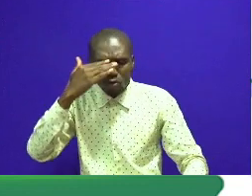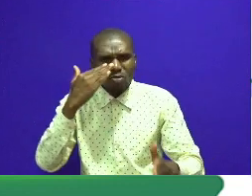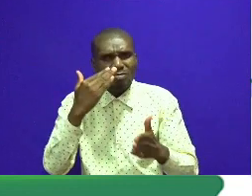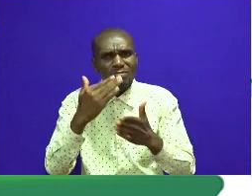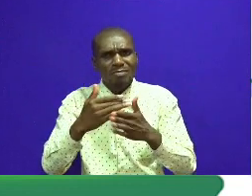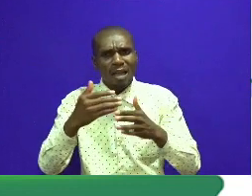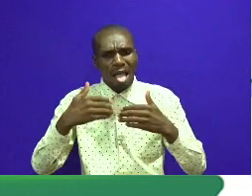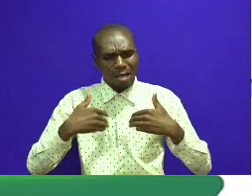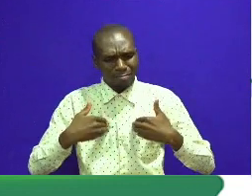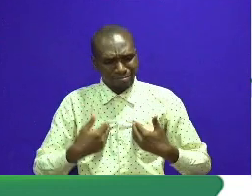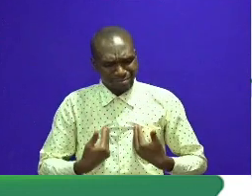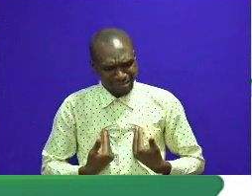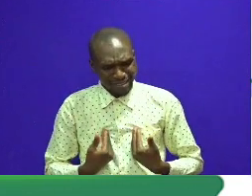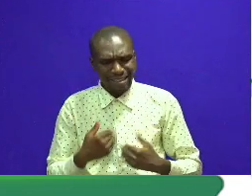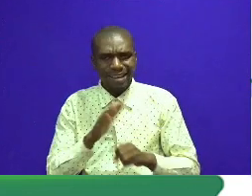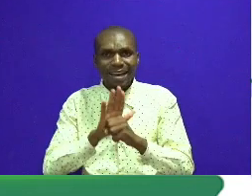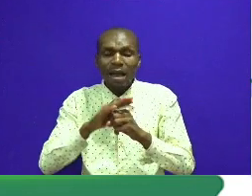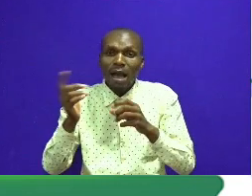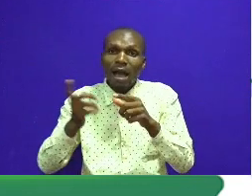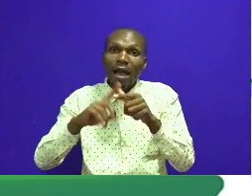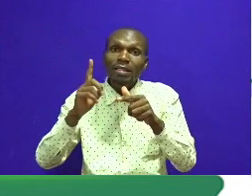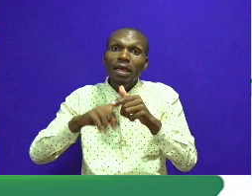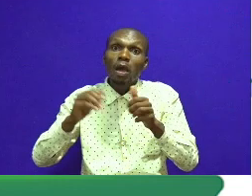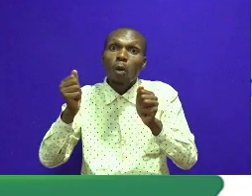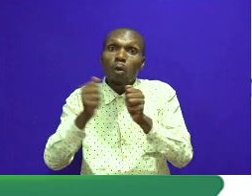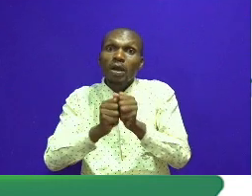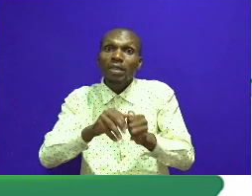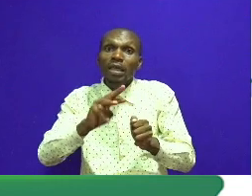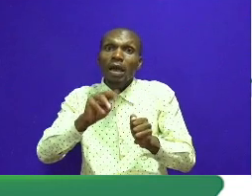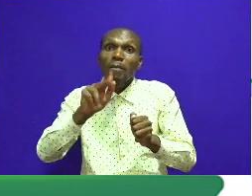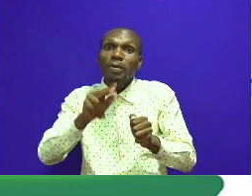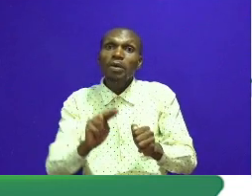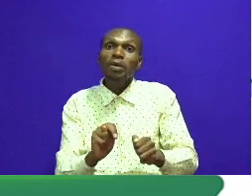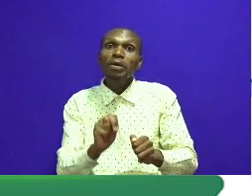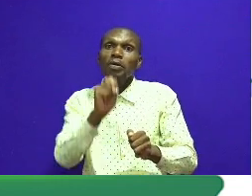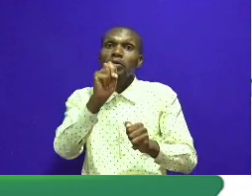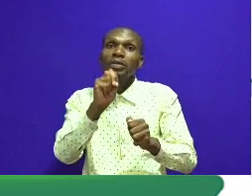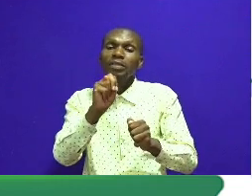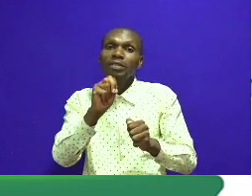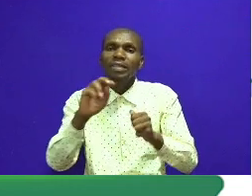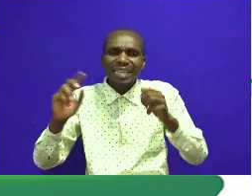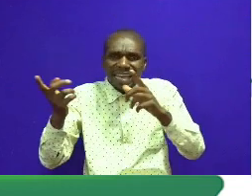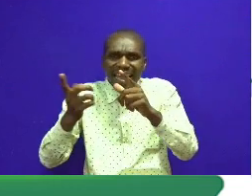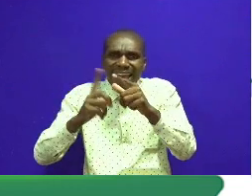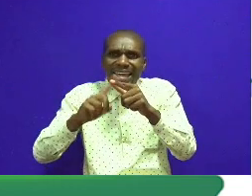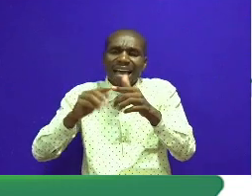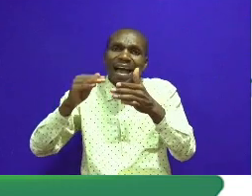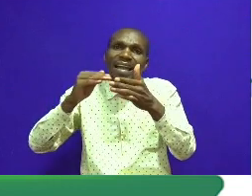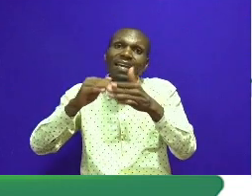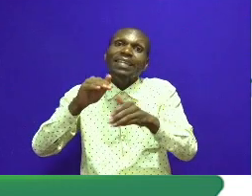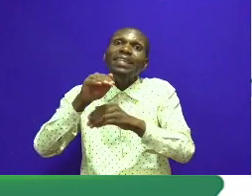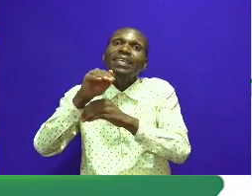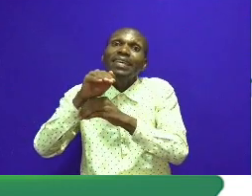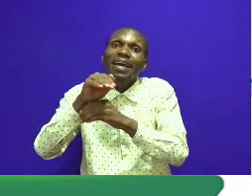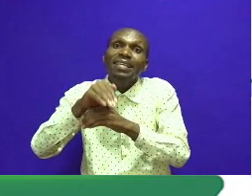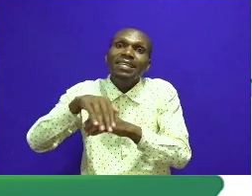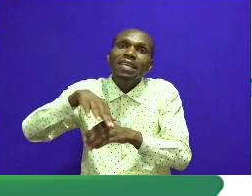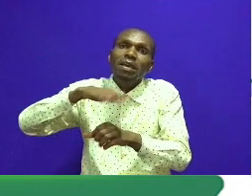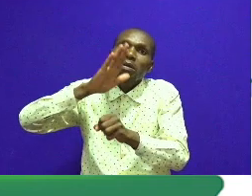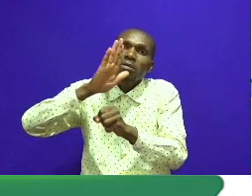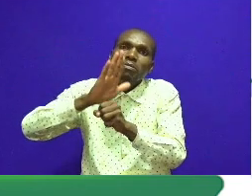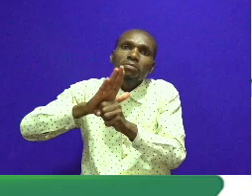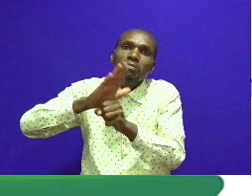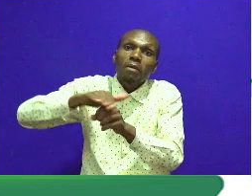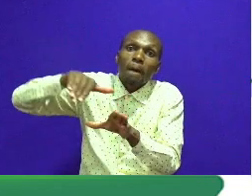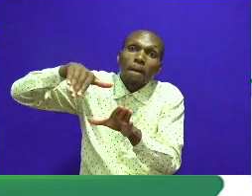bagendete gochandika kulinda sensemo yo mubunge o North Mugirango Josh Nyamoko nigo abo Olire ababunge